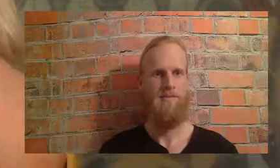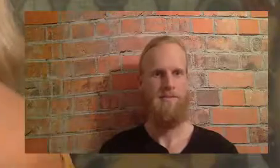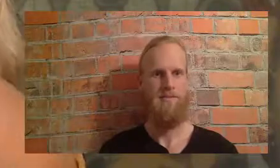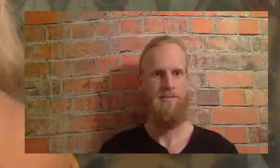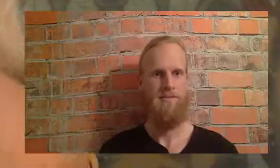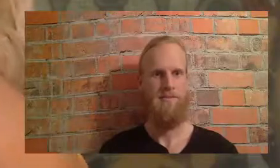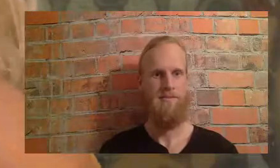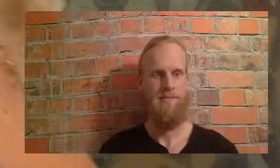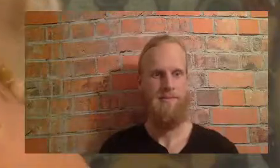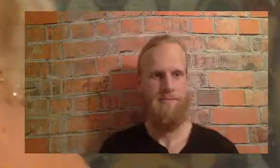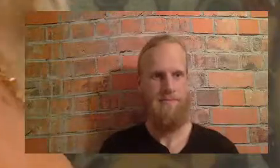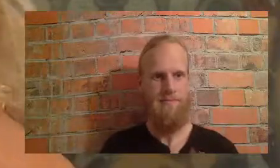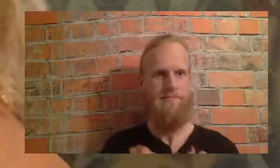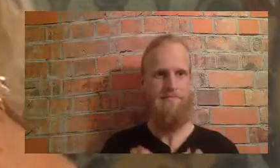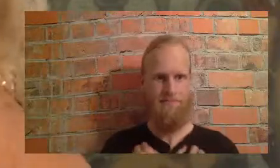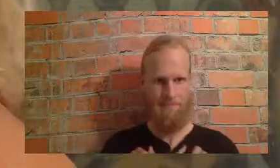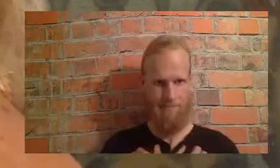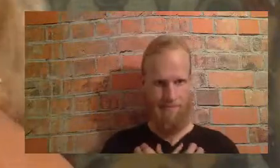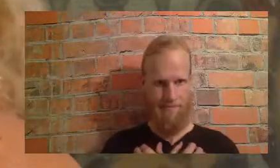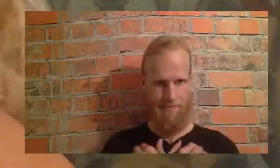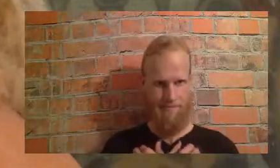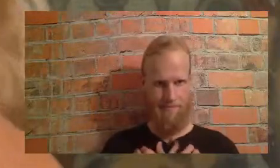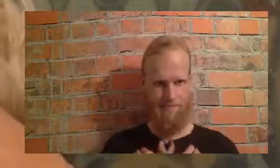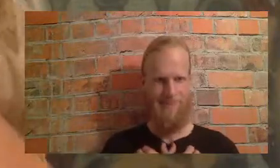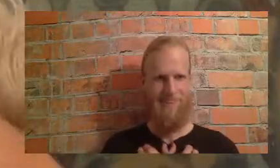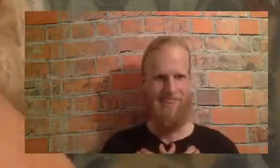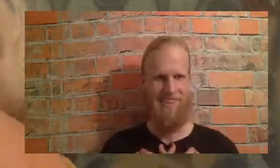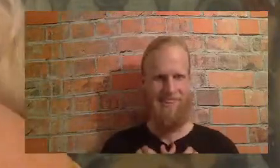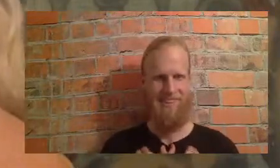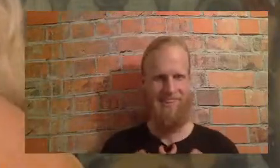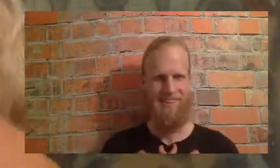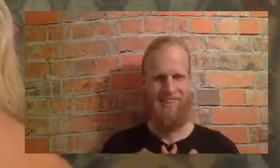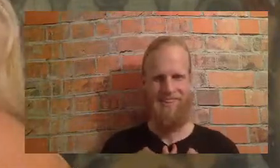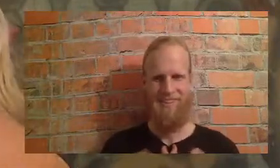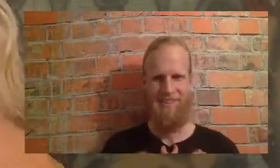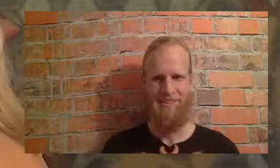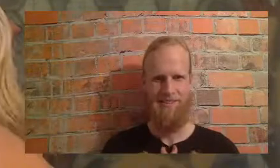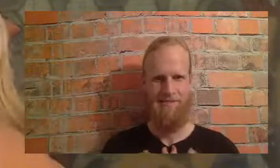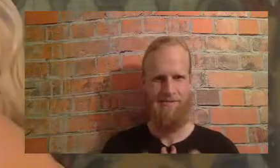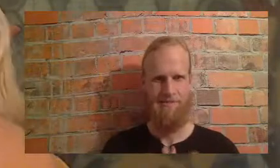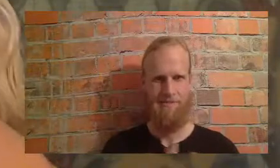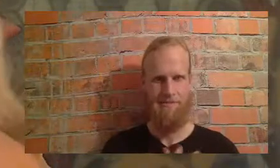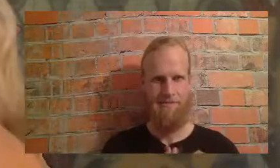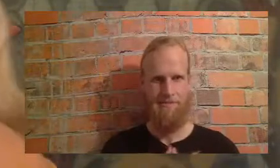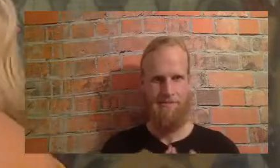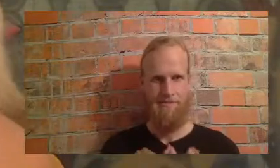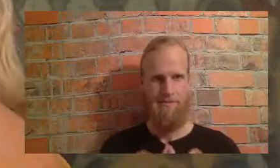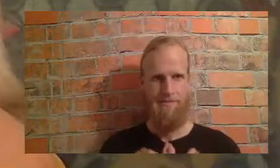Here we go. That's enough science for one day, don't you think? Massaging the chest. Big deep breath.